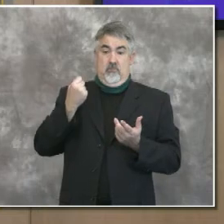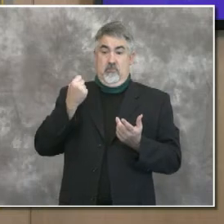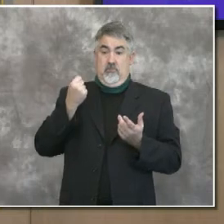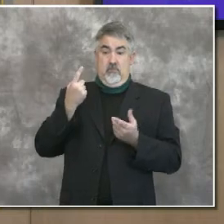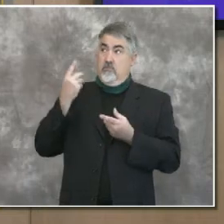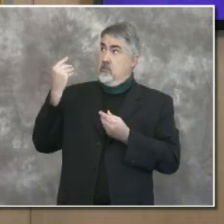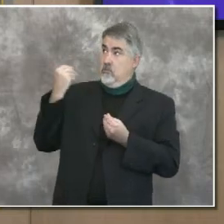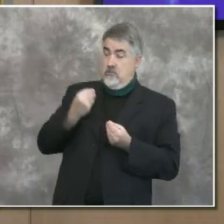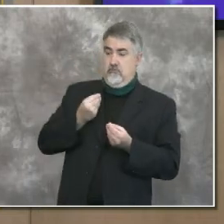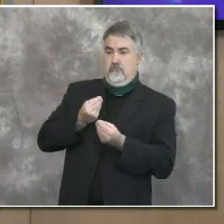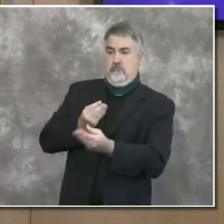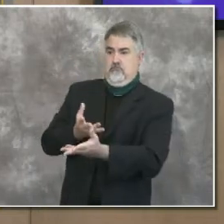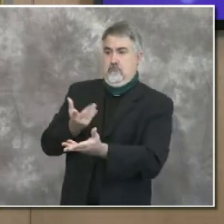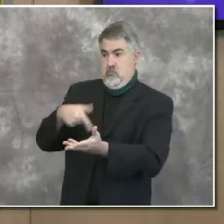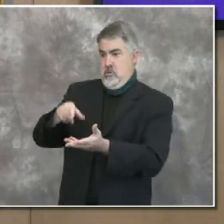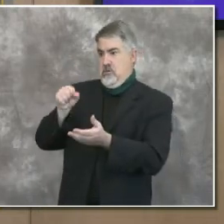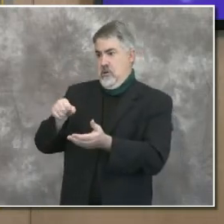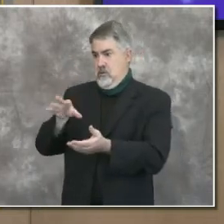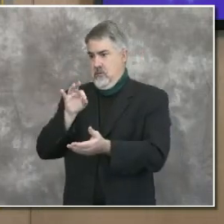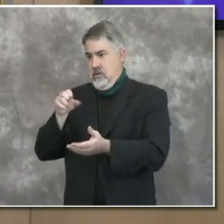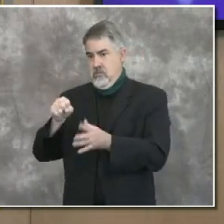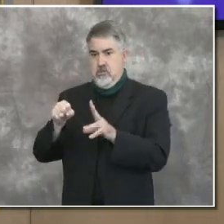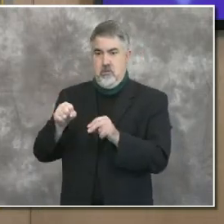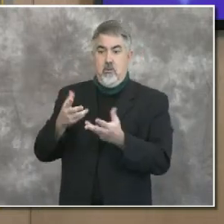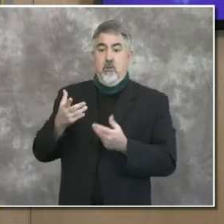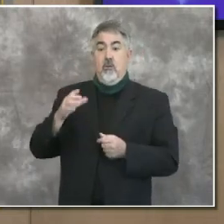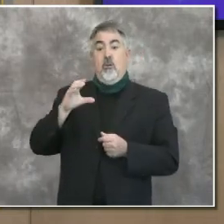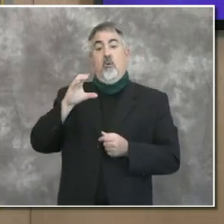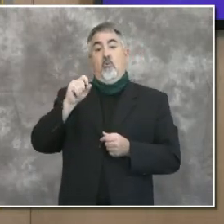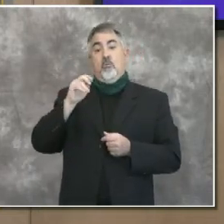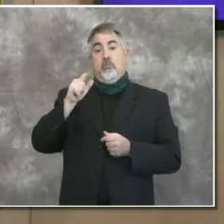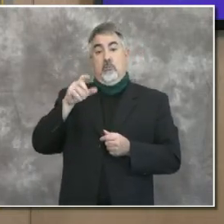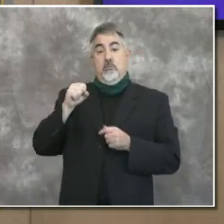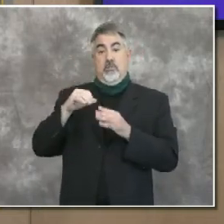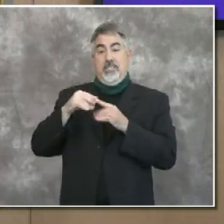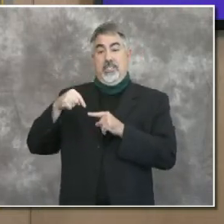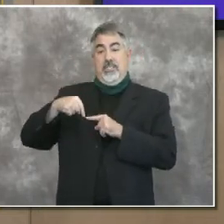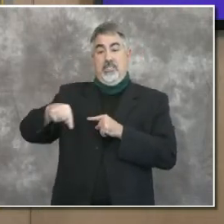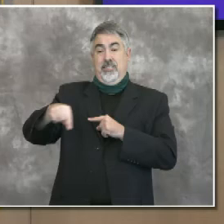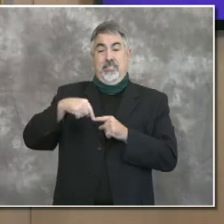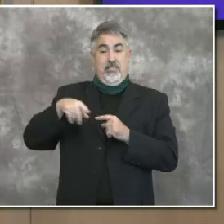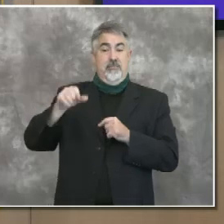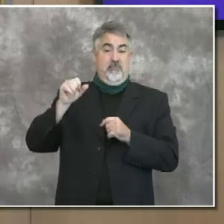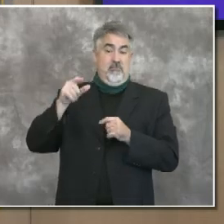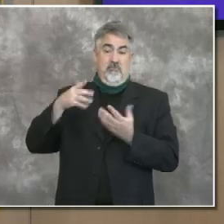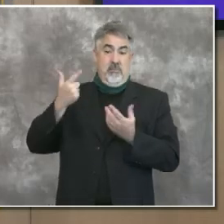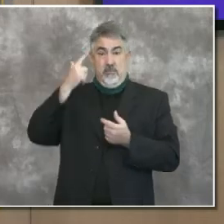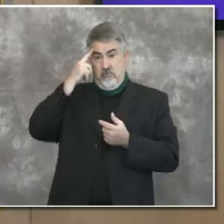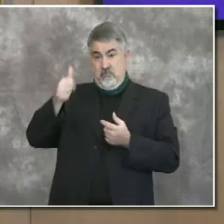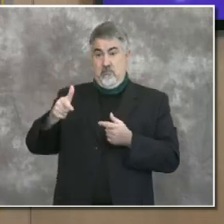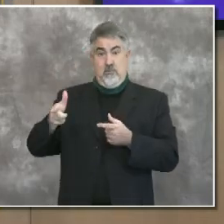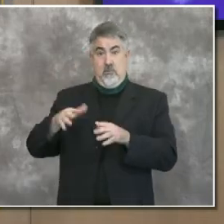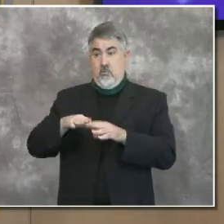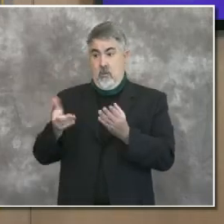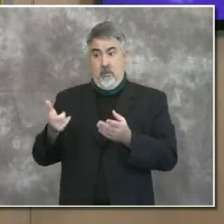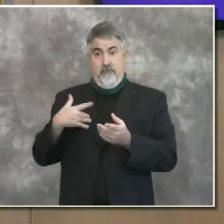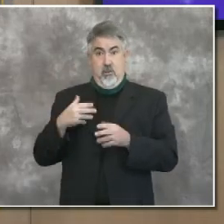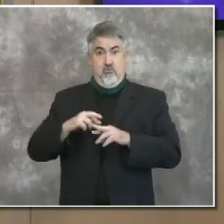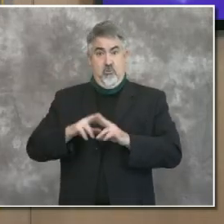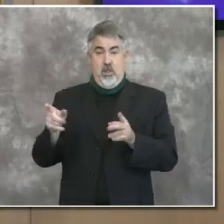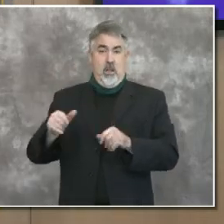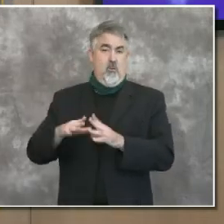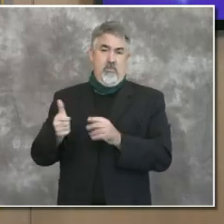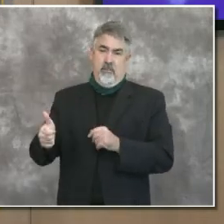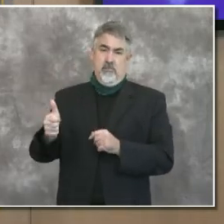entirely appropriate as it relates to the coast that they can open their beaches at whatever time that they want. We simply lifted the restrictions on